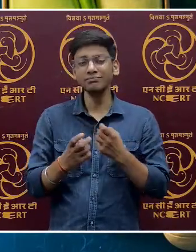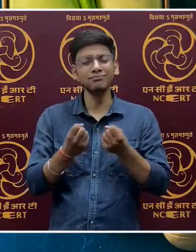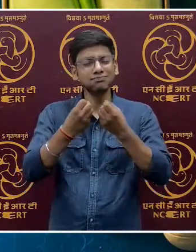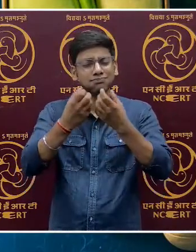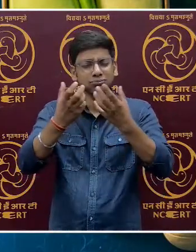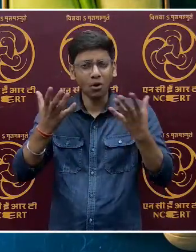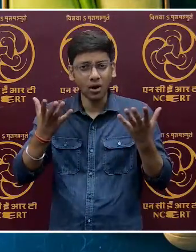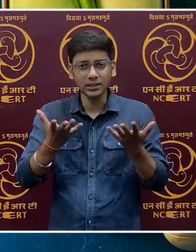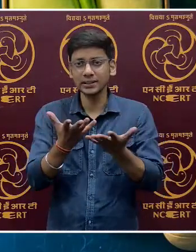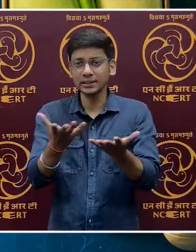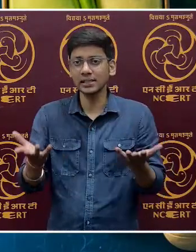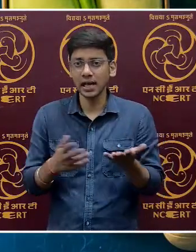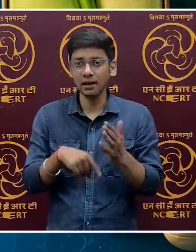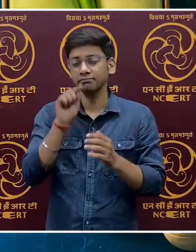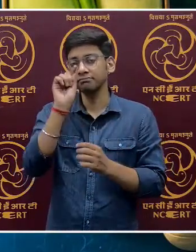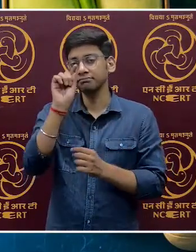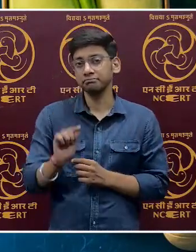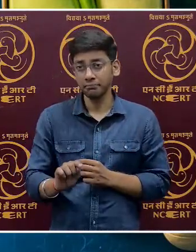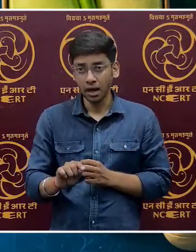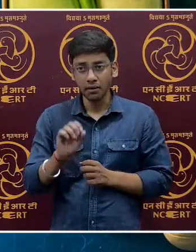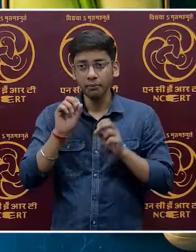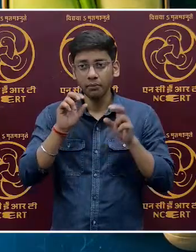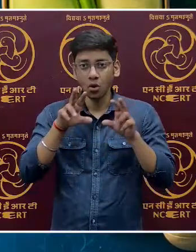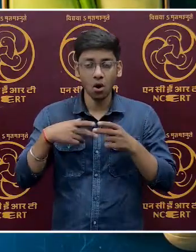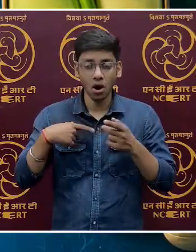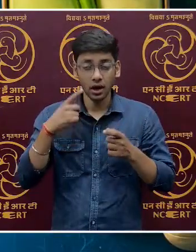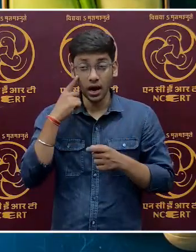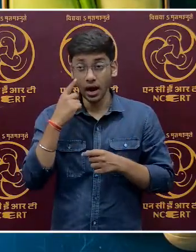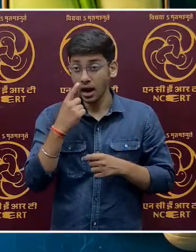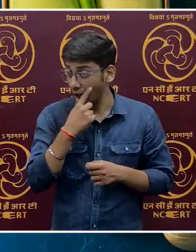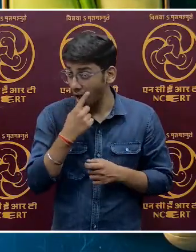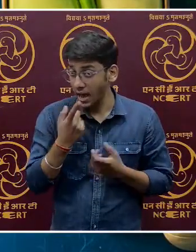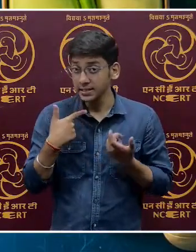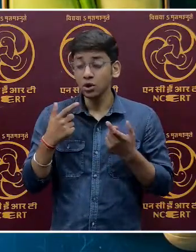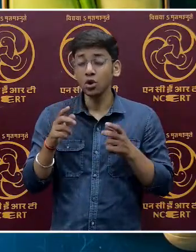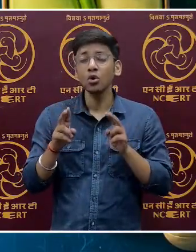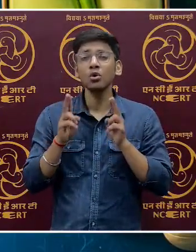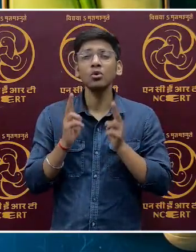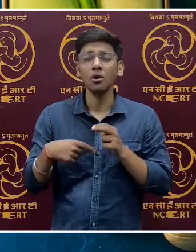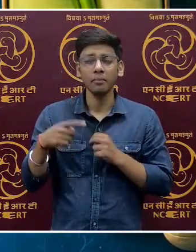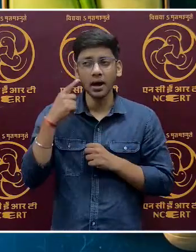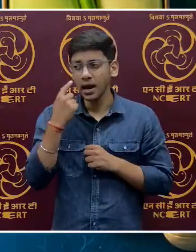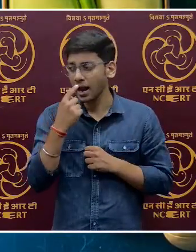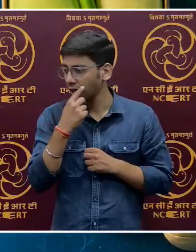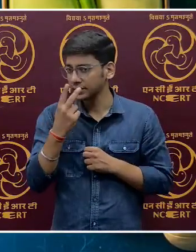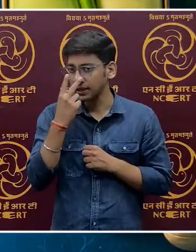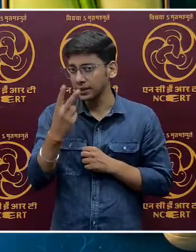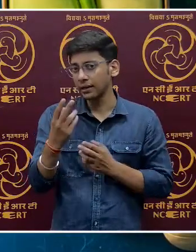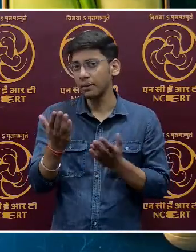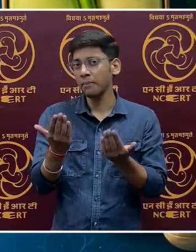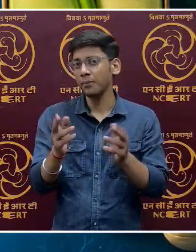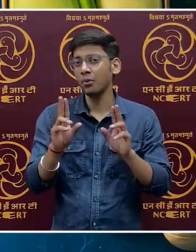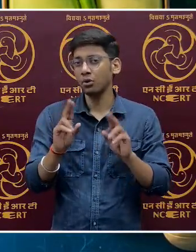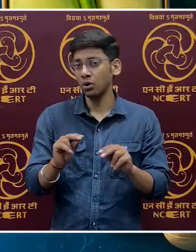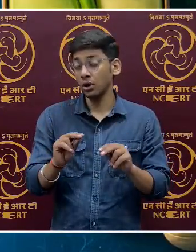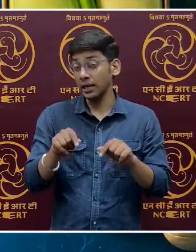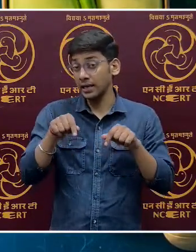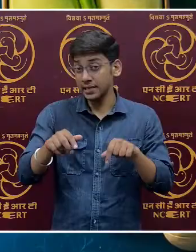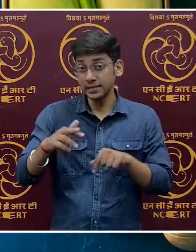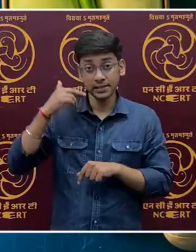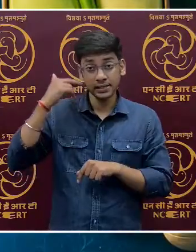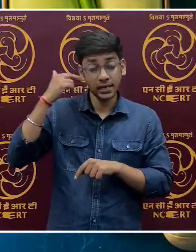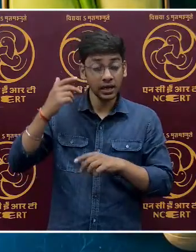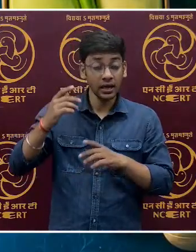not in a position to observe from the visible eye, or we can say naked eye. In that case also a virtual lab could be